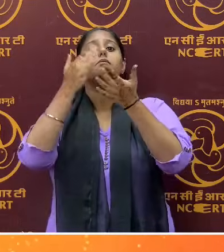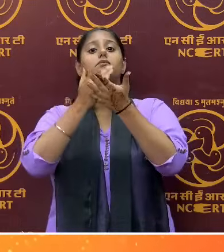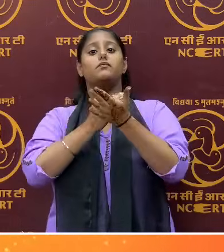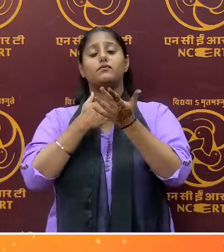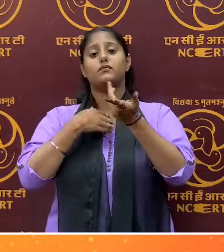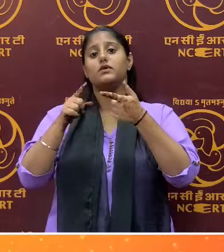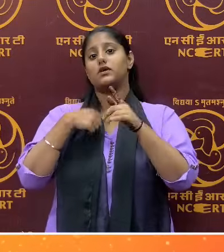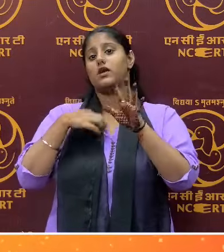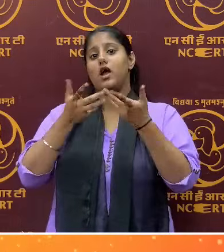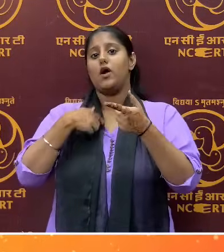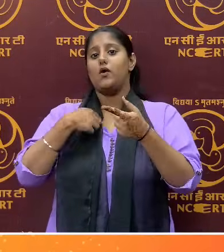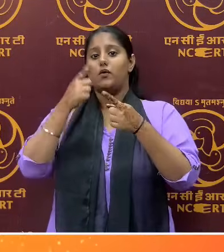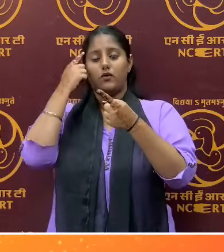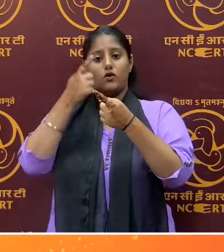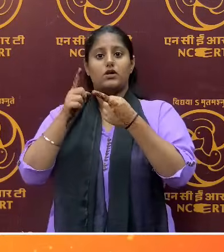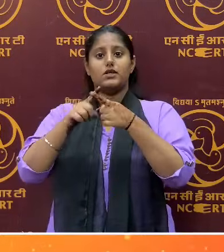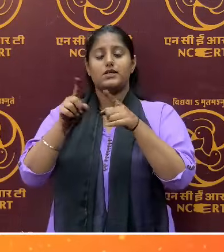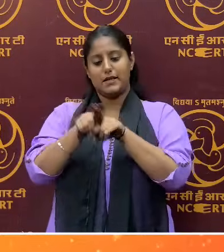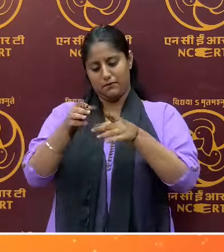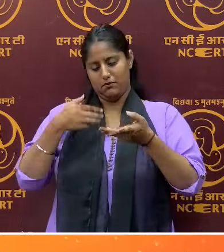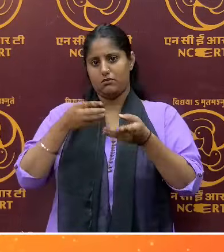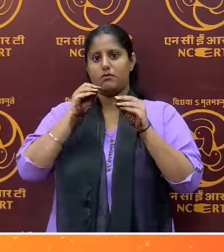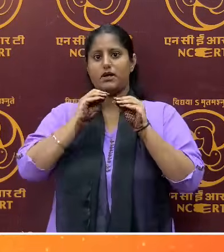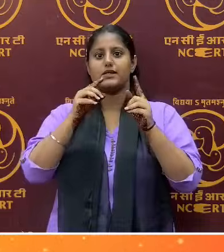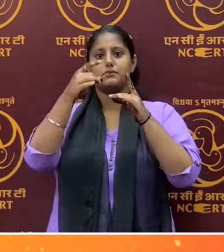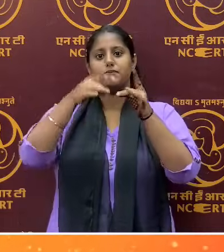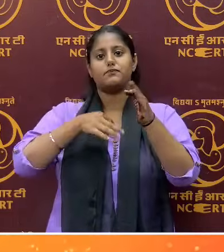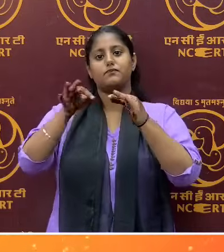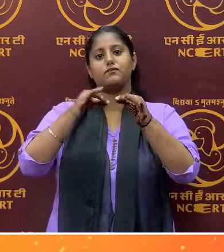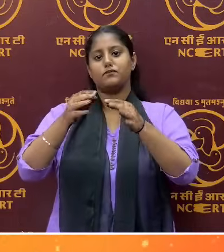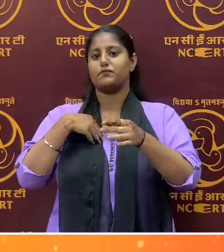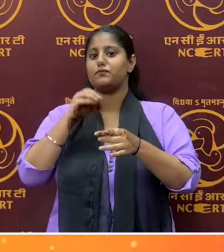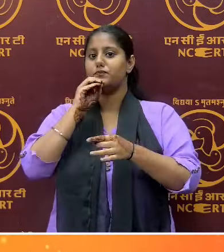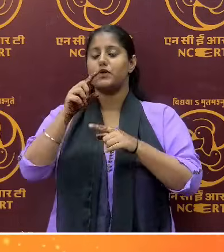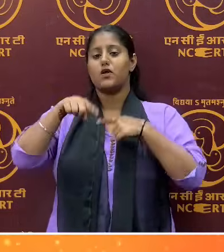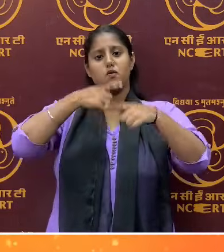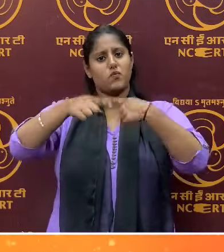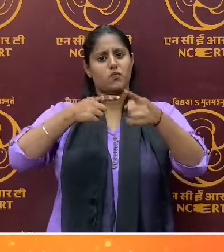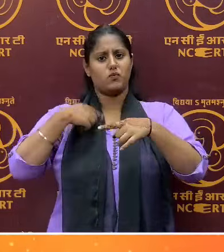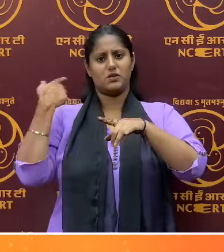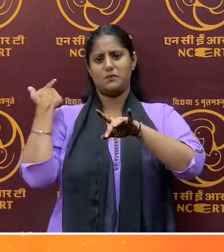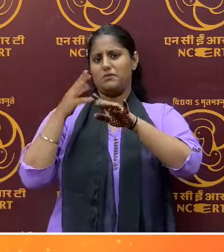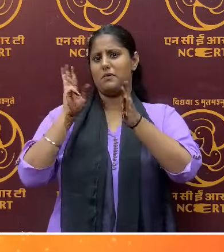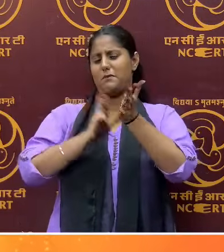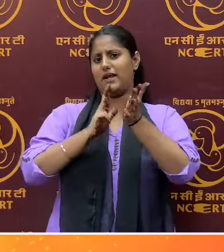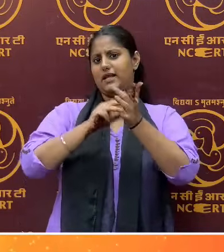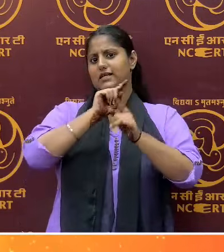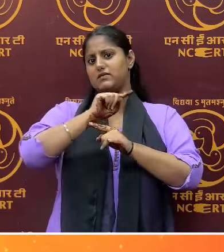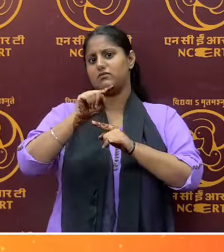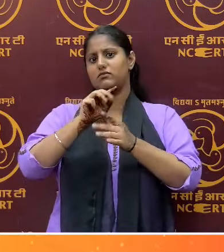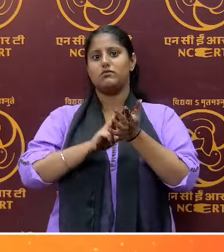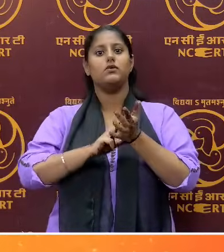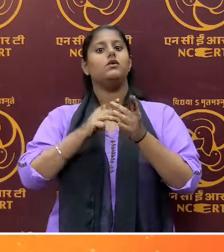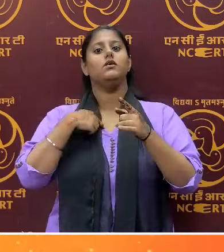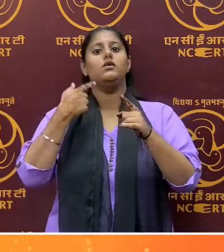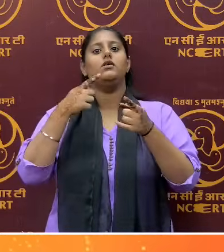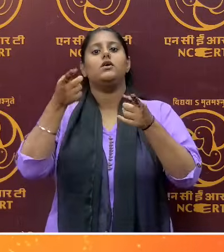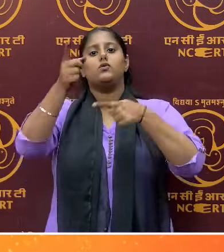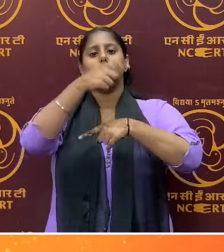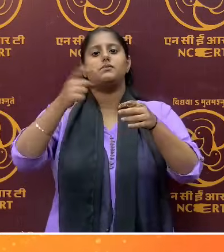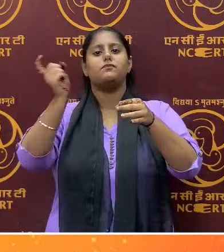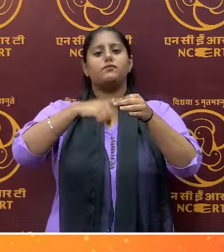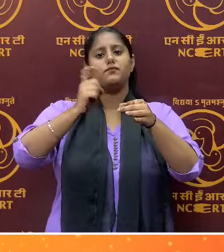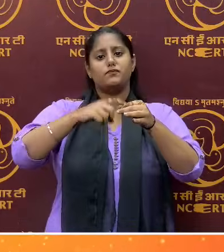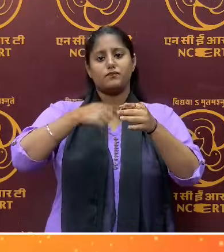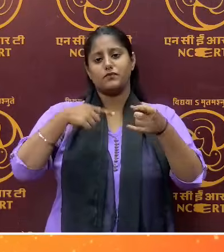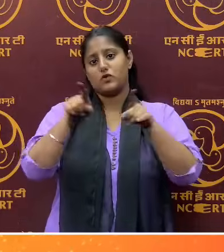giving a demonstration of the same as well. So every day, since Monday, we are having participants in